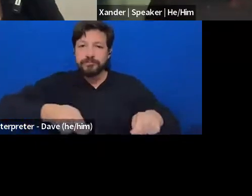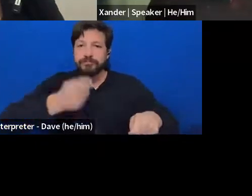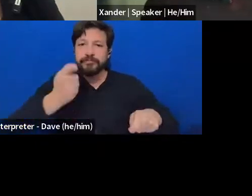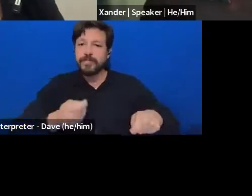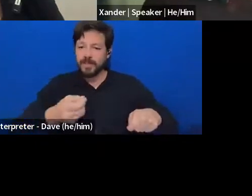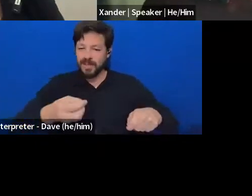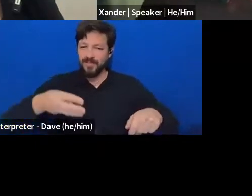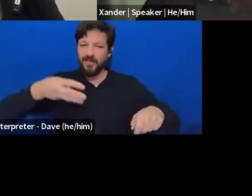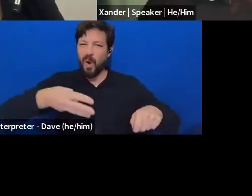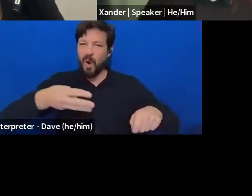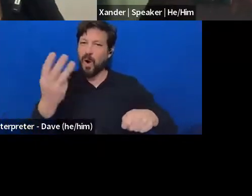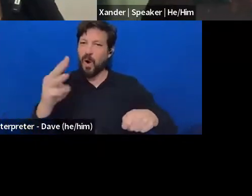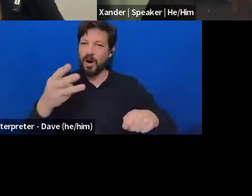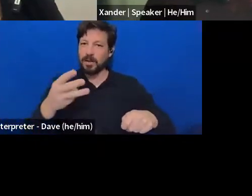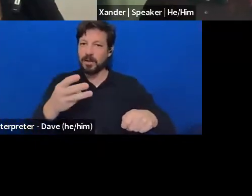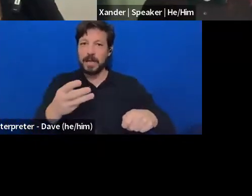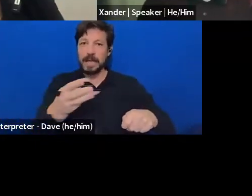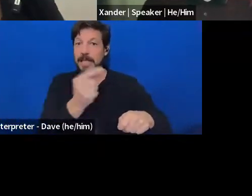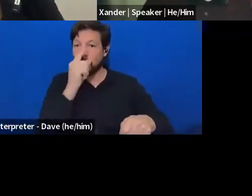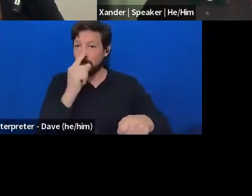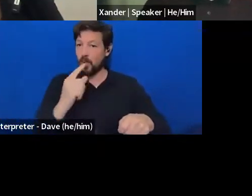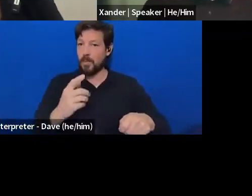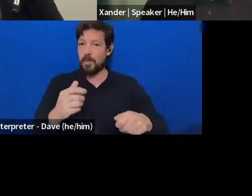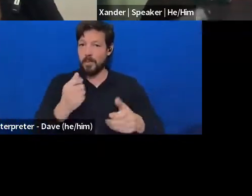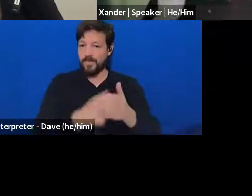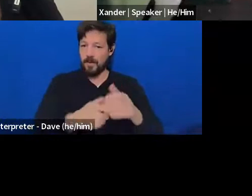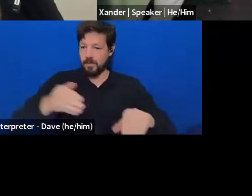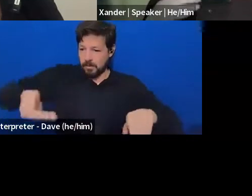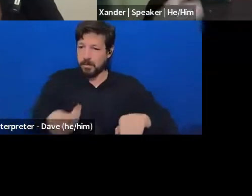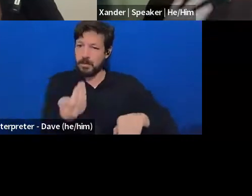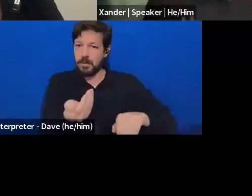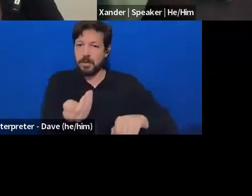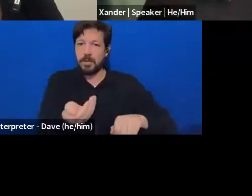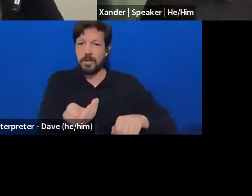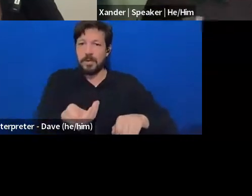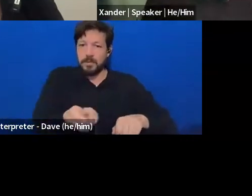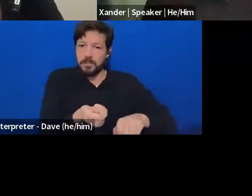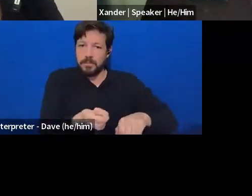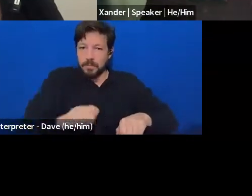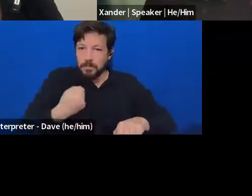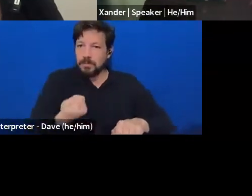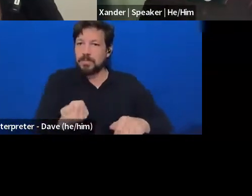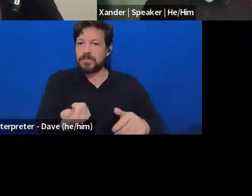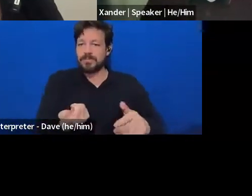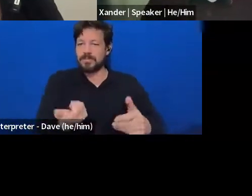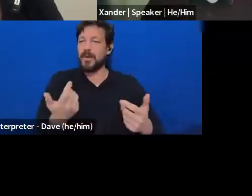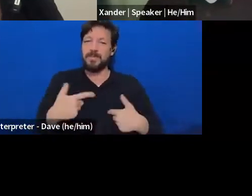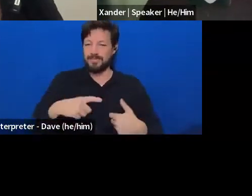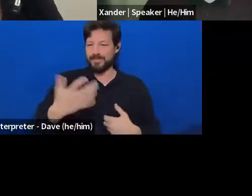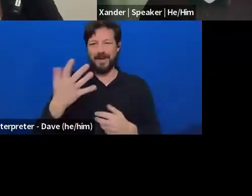handle. Like that's something that I use, for example, because gripping with my fingers can be a literal pain.